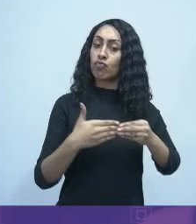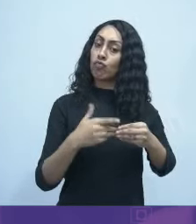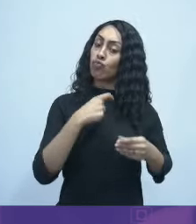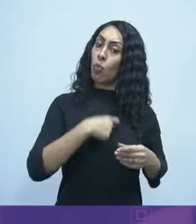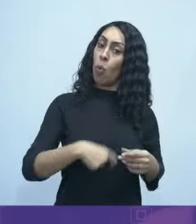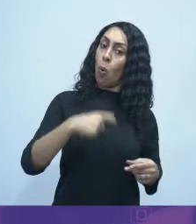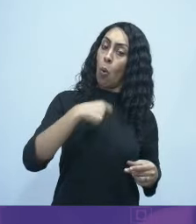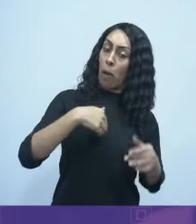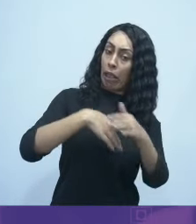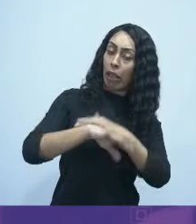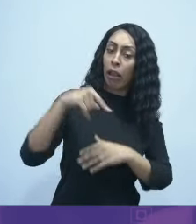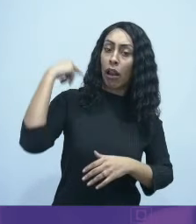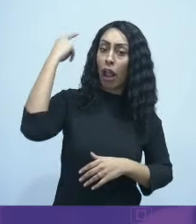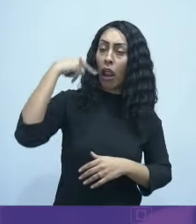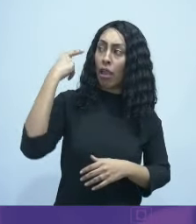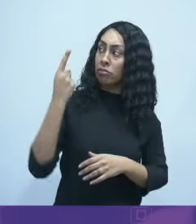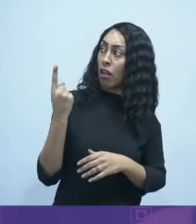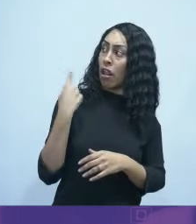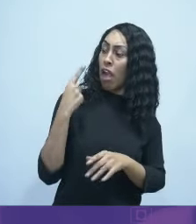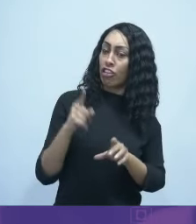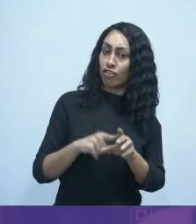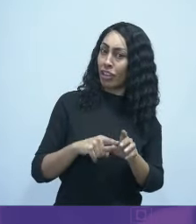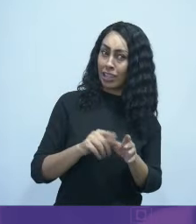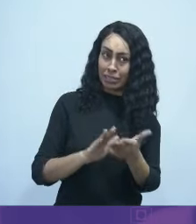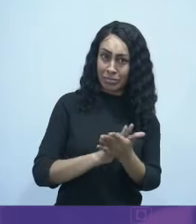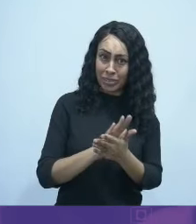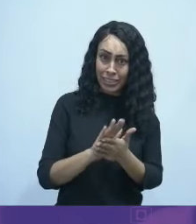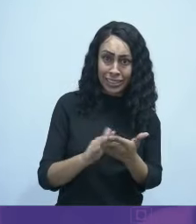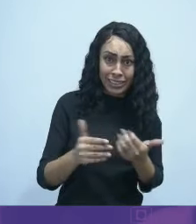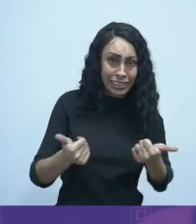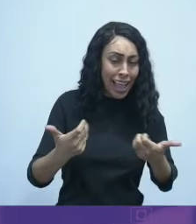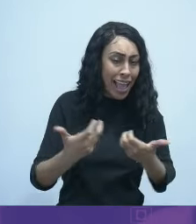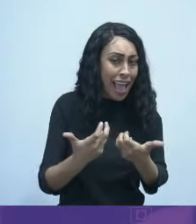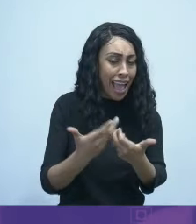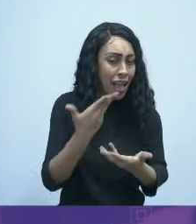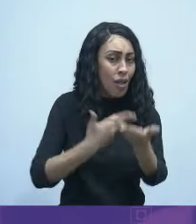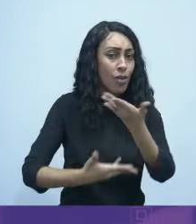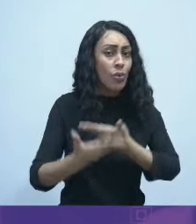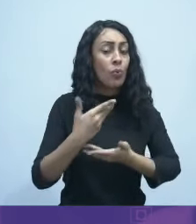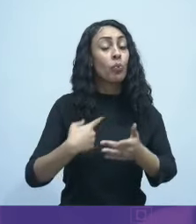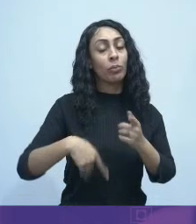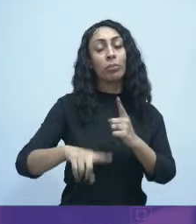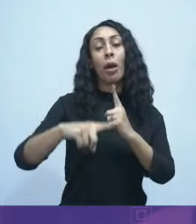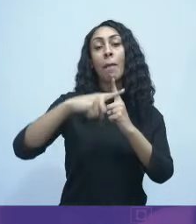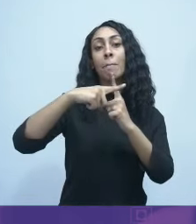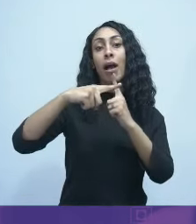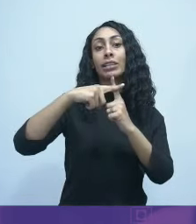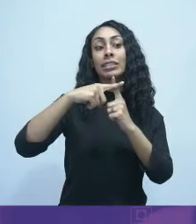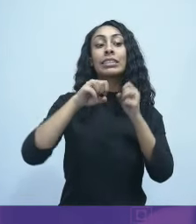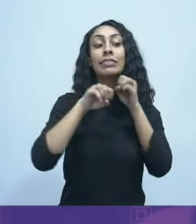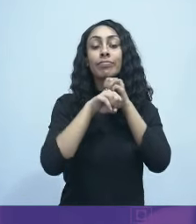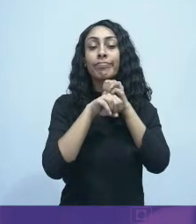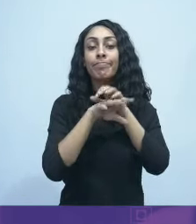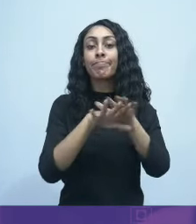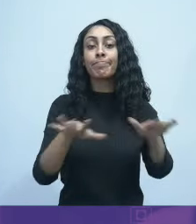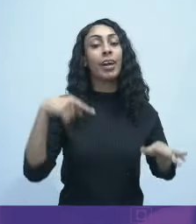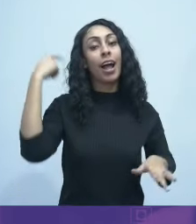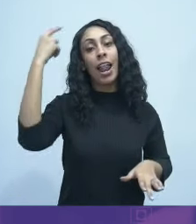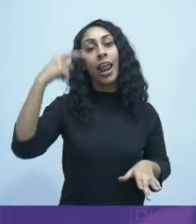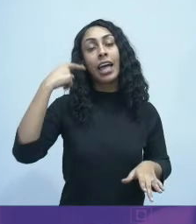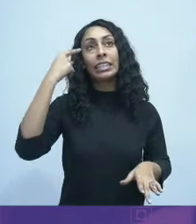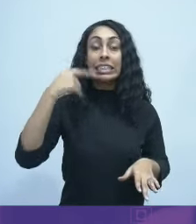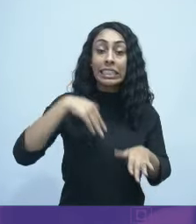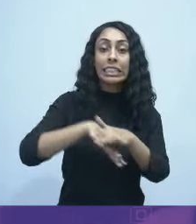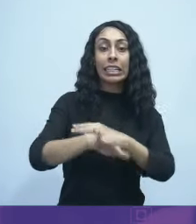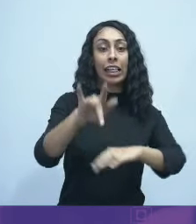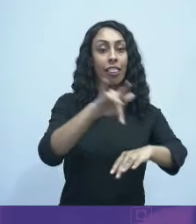in London in the last year. That didn't happen overnight, did it? No, absolutely. So we've seen a positive trend in London, and it's primarily been within